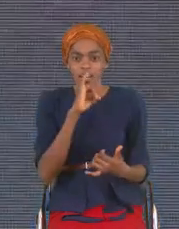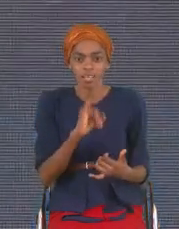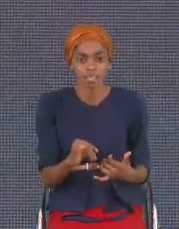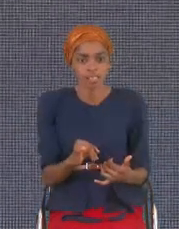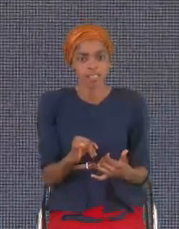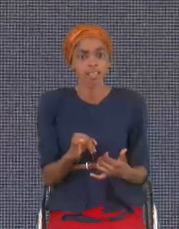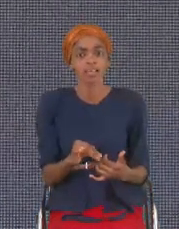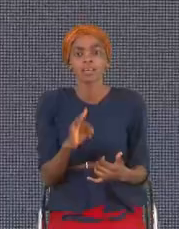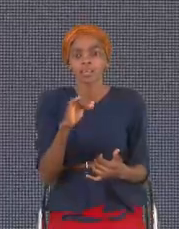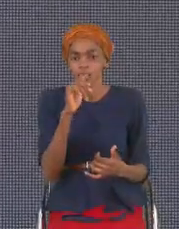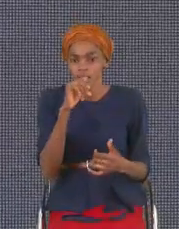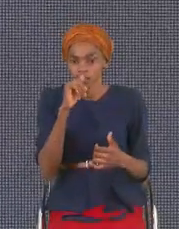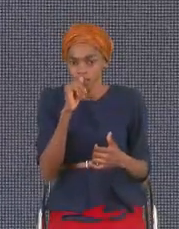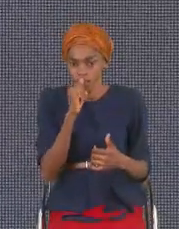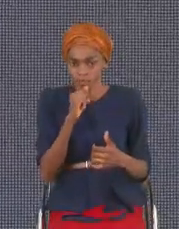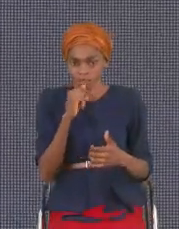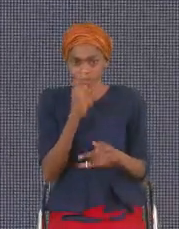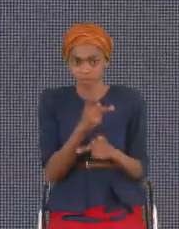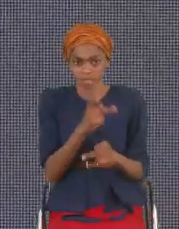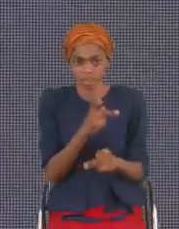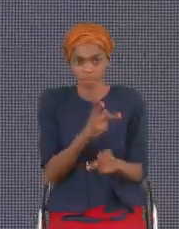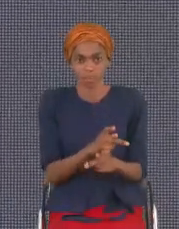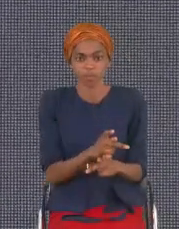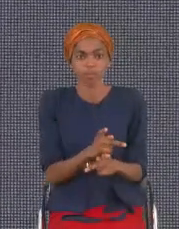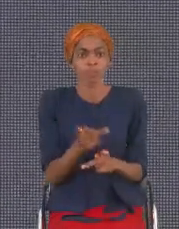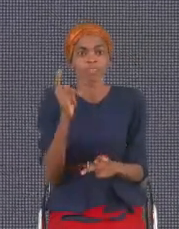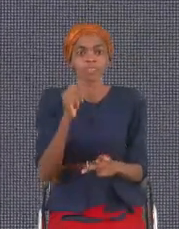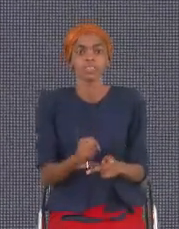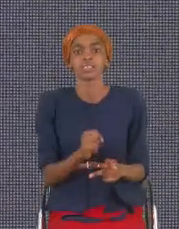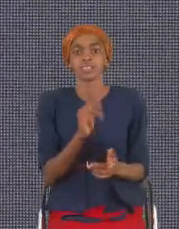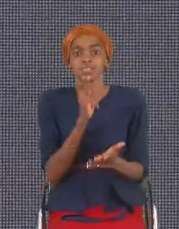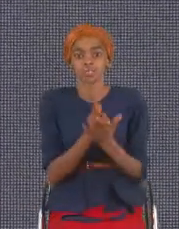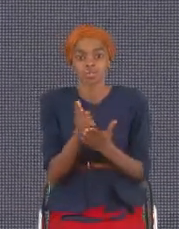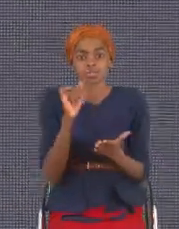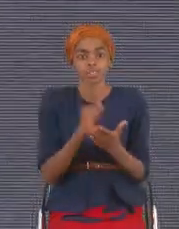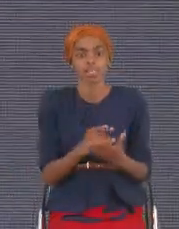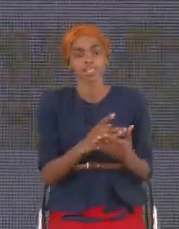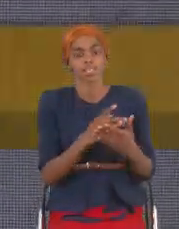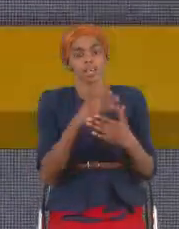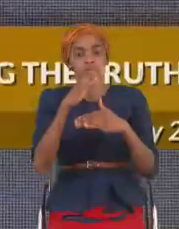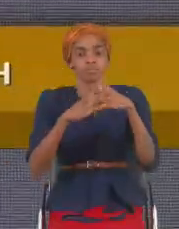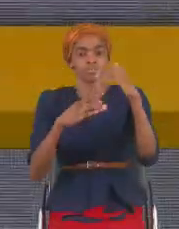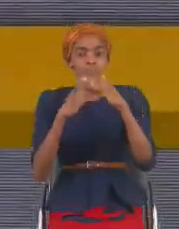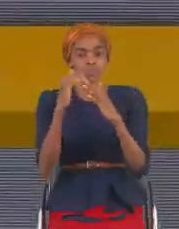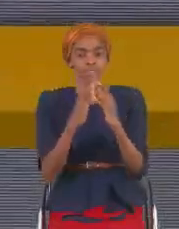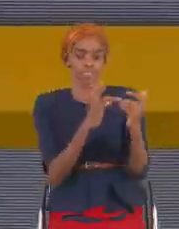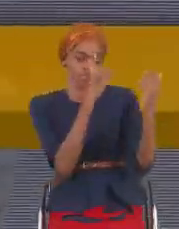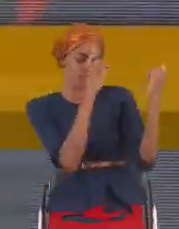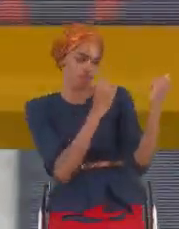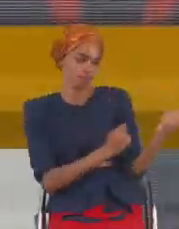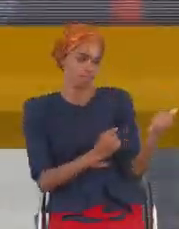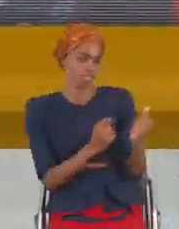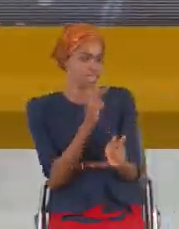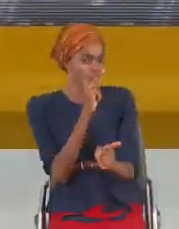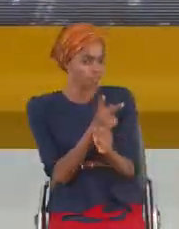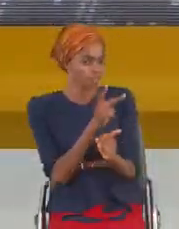preserving the truth that builds faith, preserving the truth of